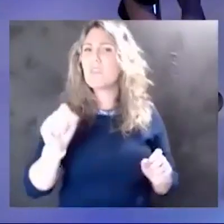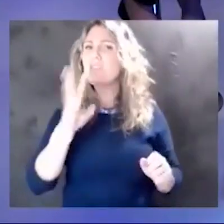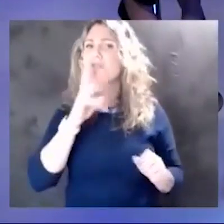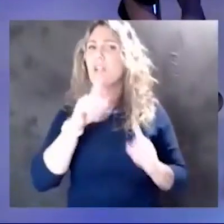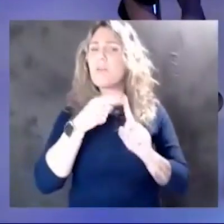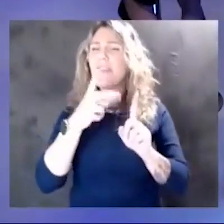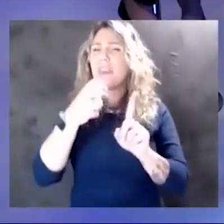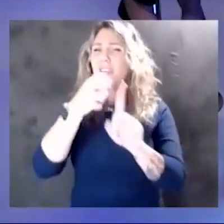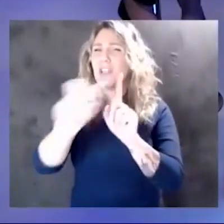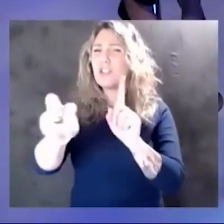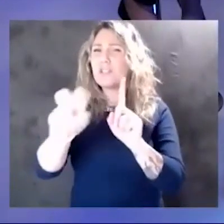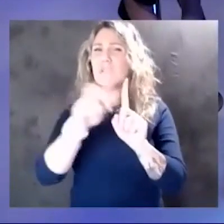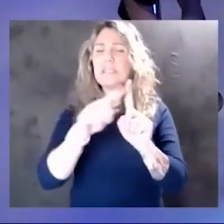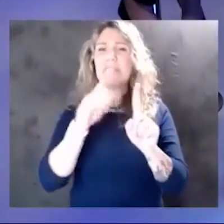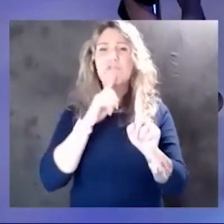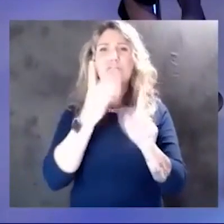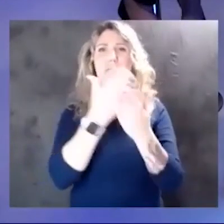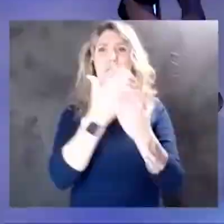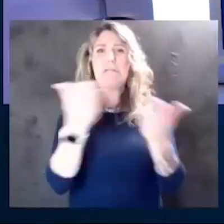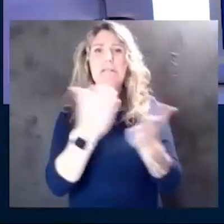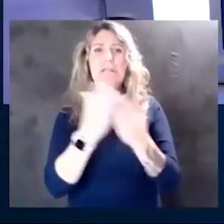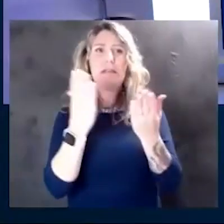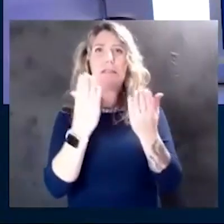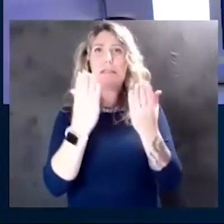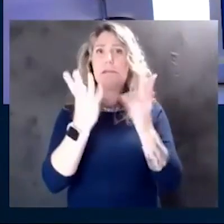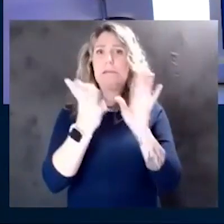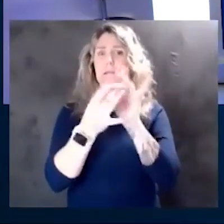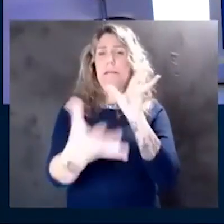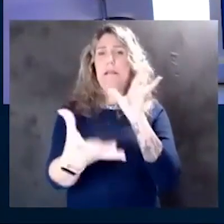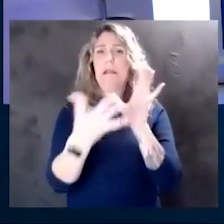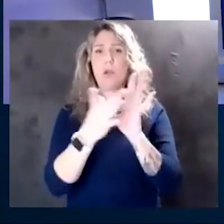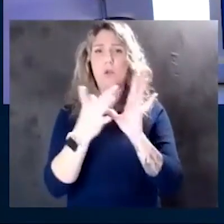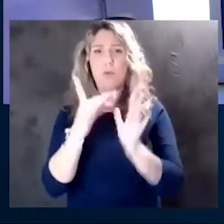there's some stuff out there with the Delta variant, and confirm or help me with this.